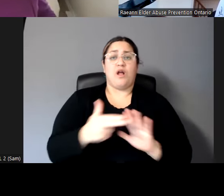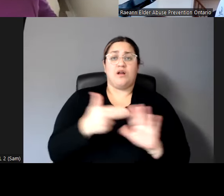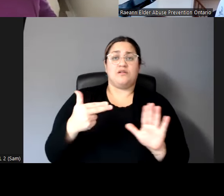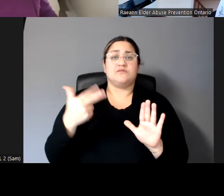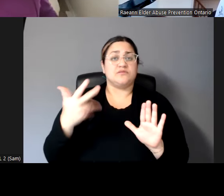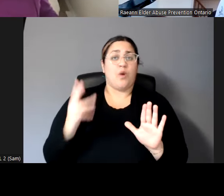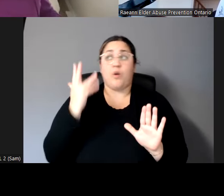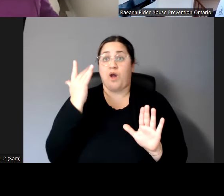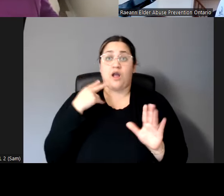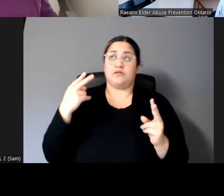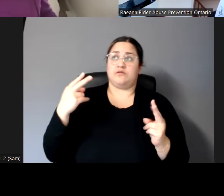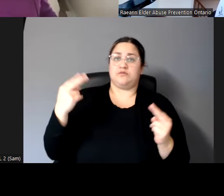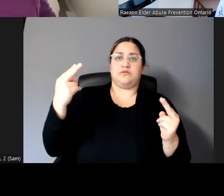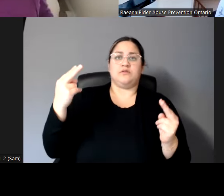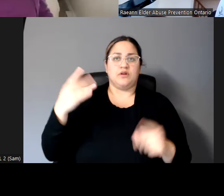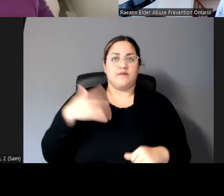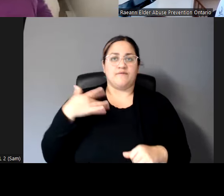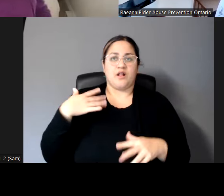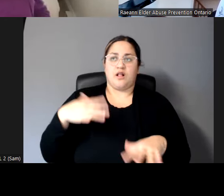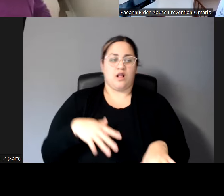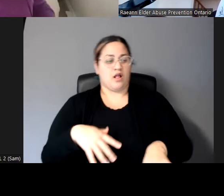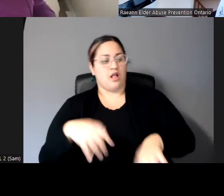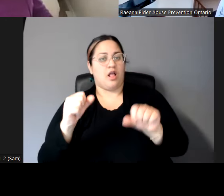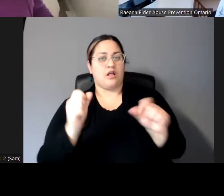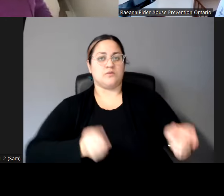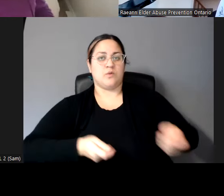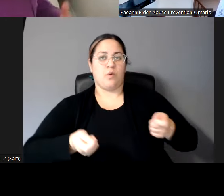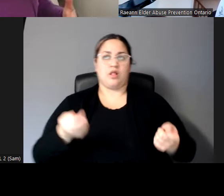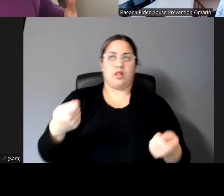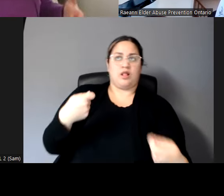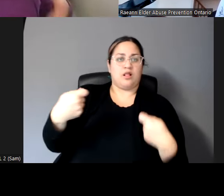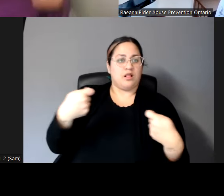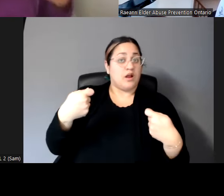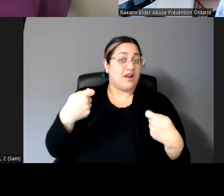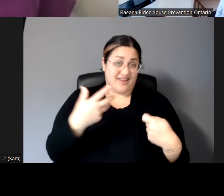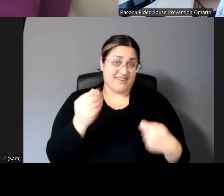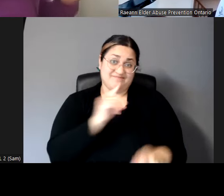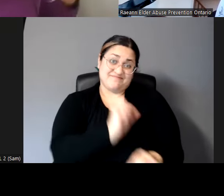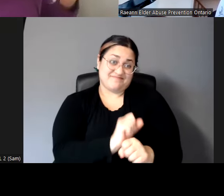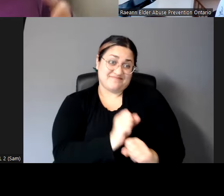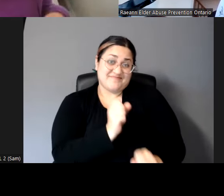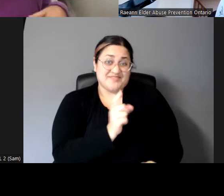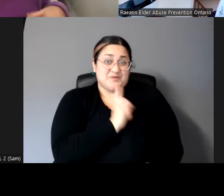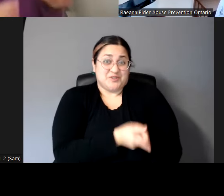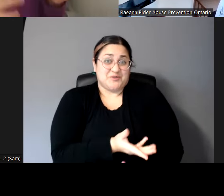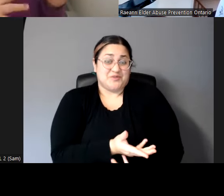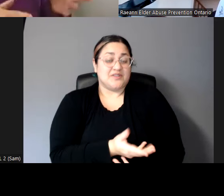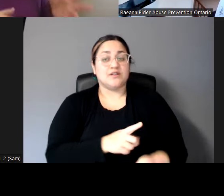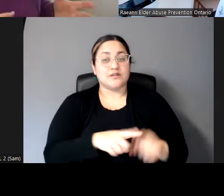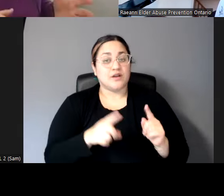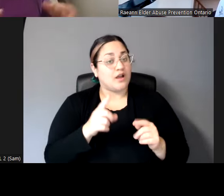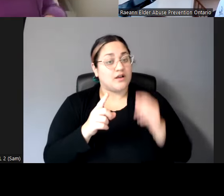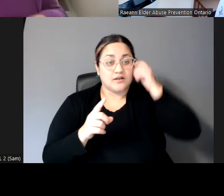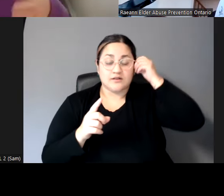financial decisions or personal care decisions. And you know what? They're right. So if you have no hope, which I want to say